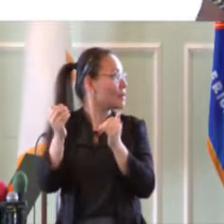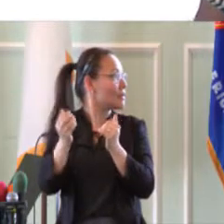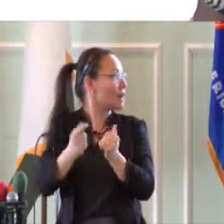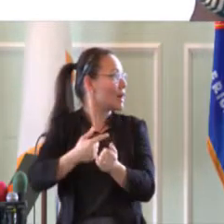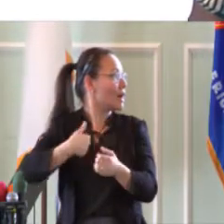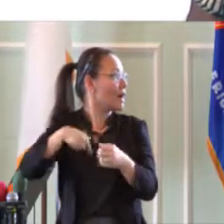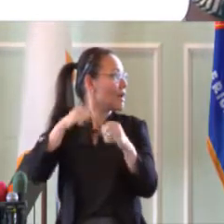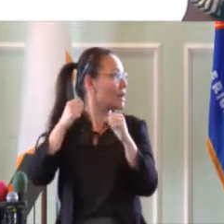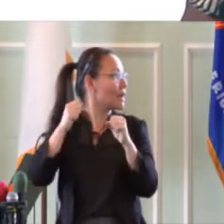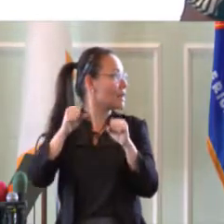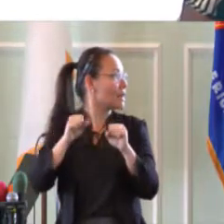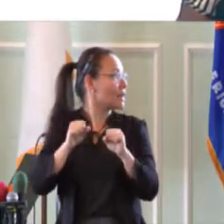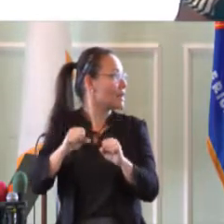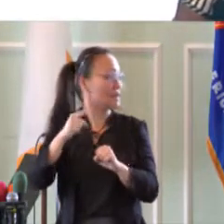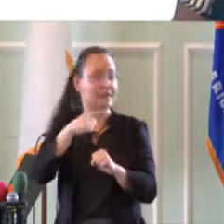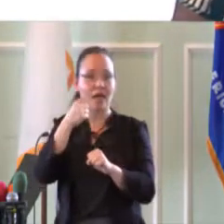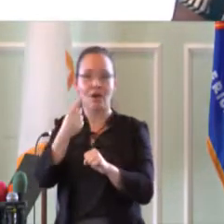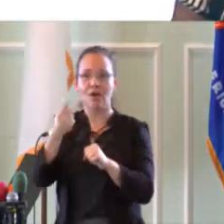tell you